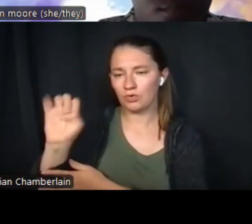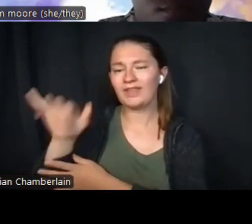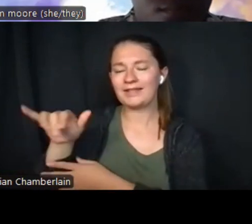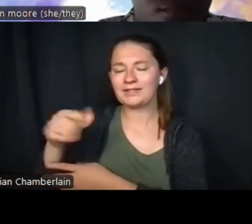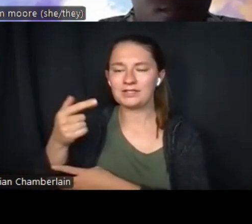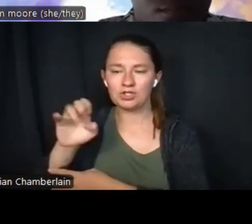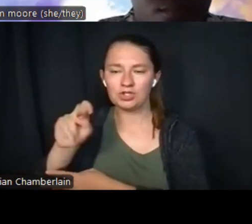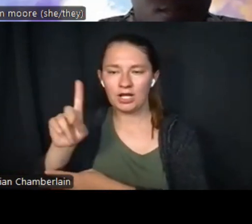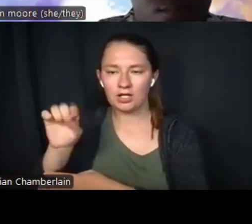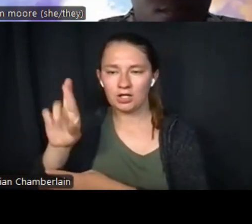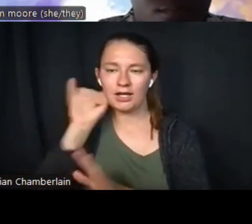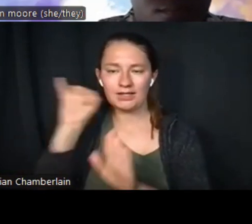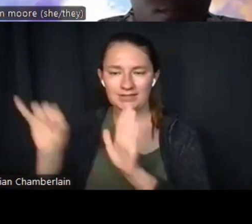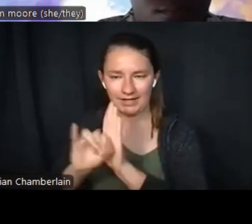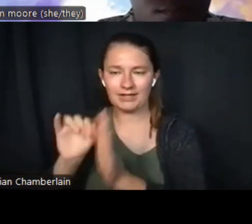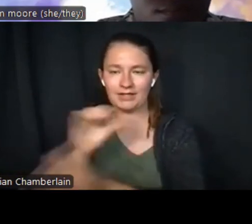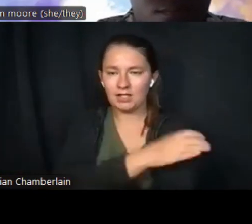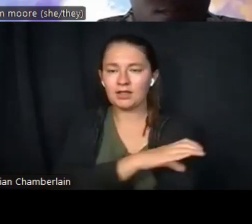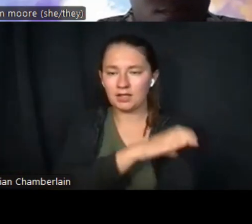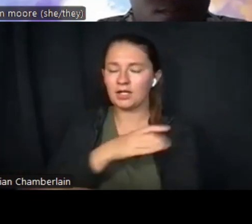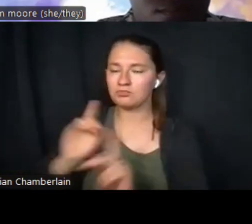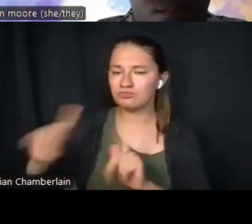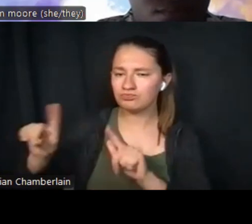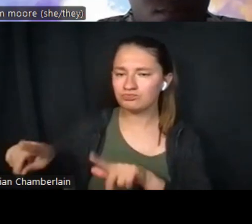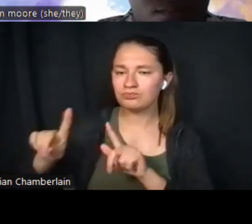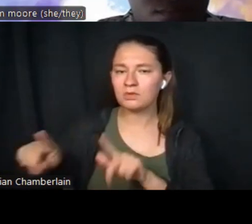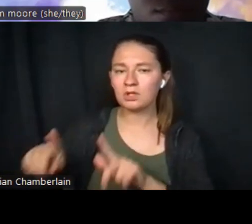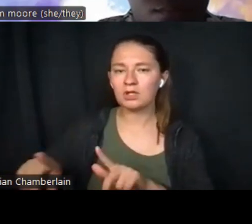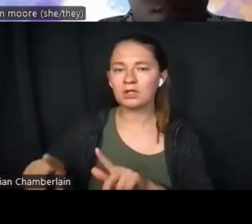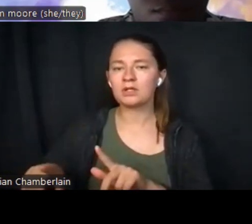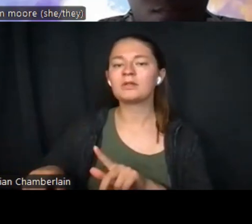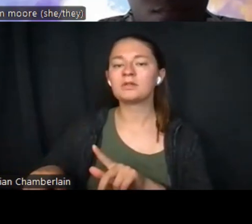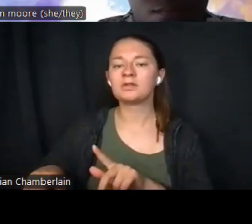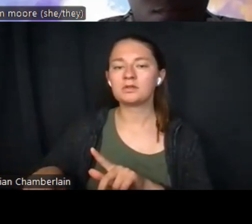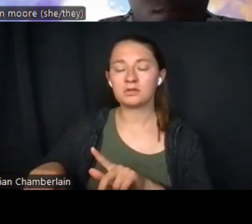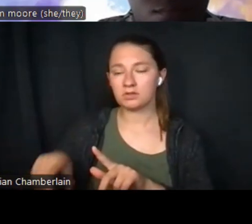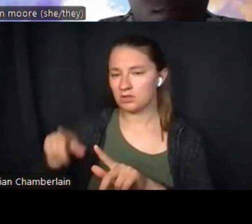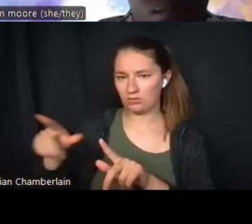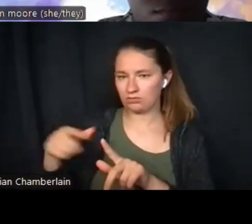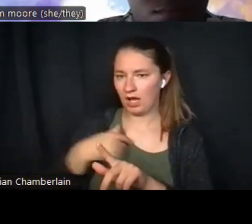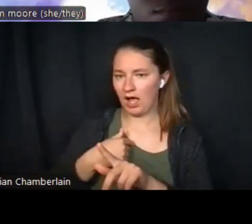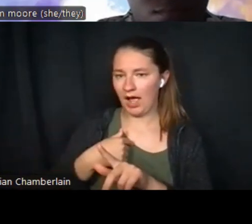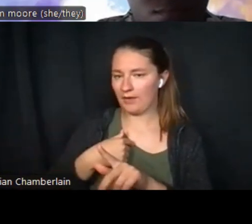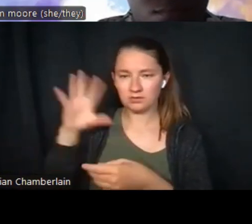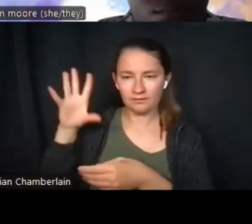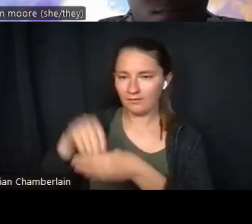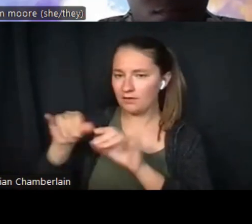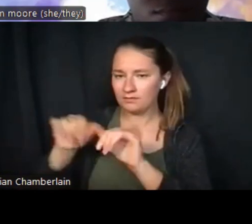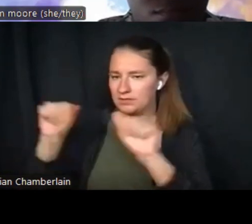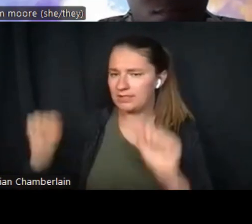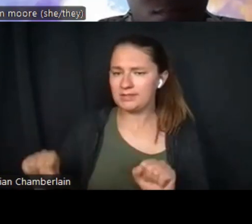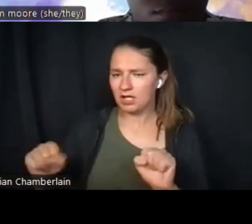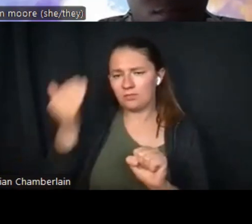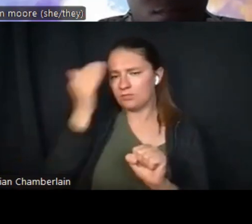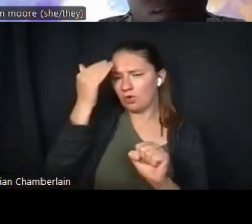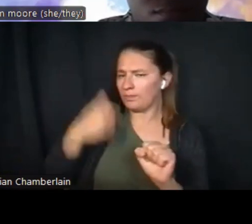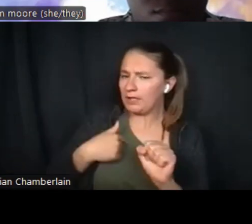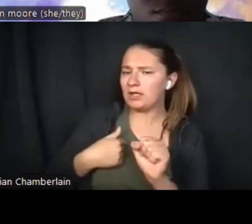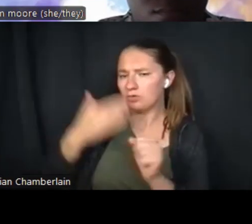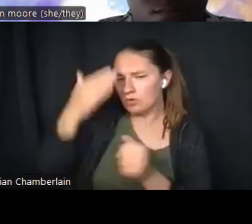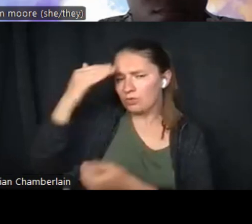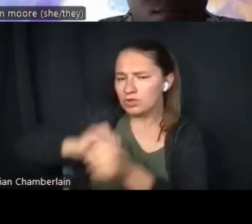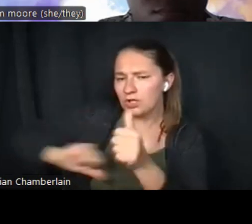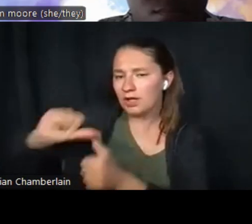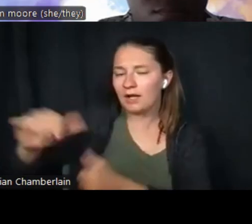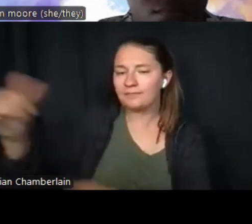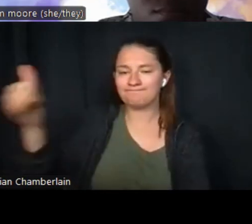clinic. And so I was very well established in the system. And then I just get a call from the surgery department,